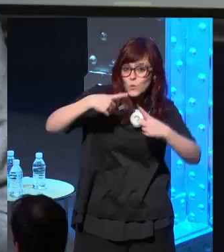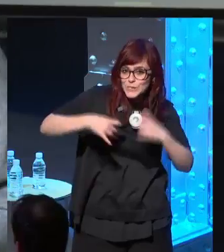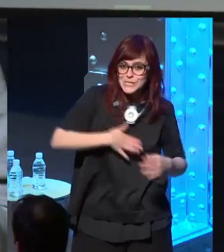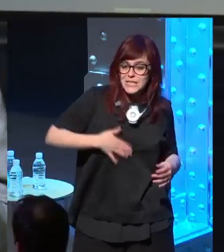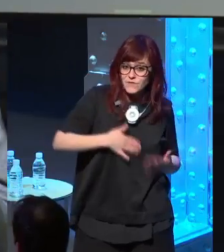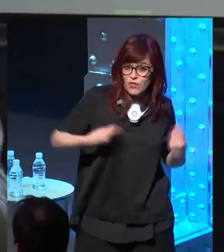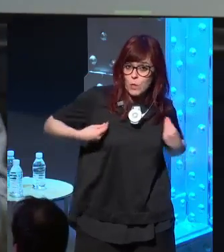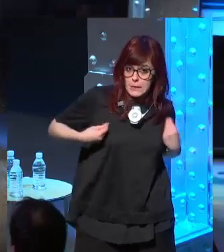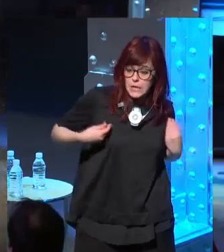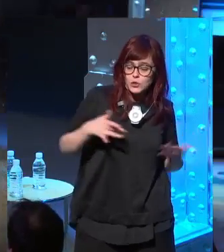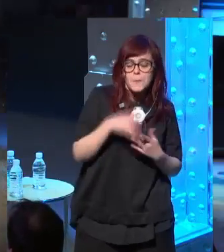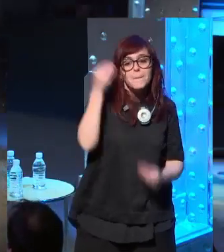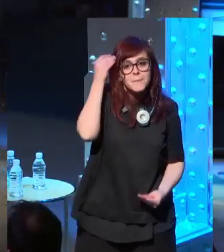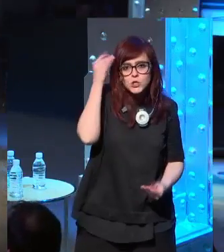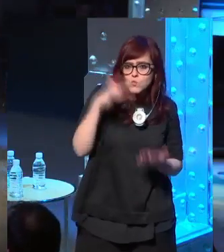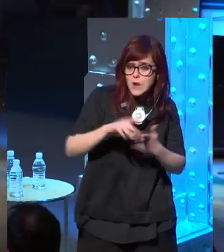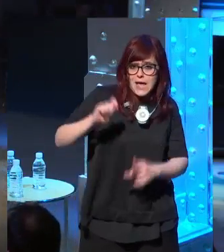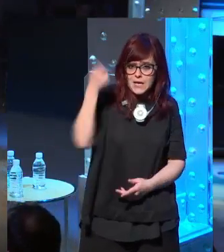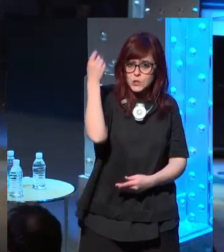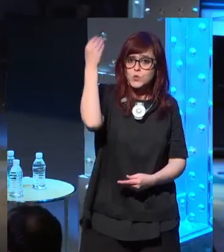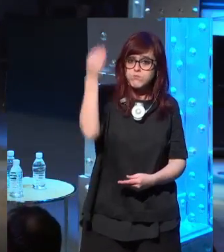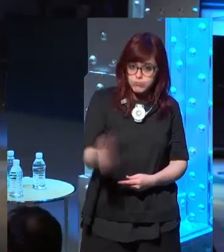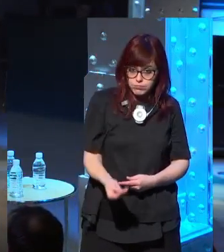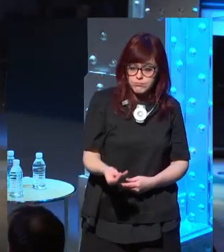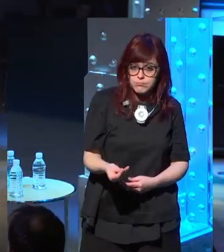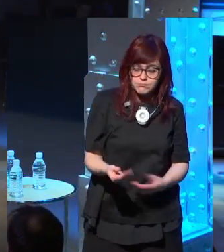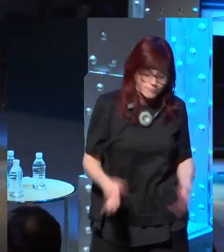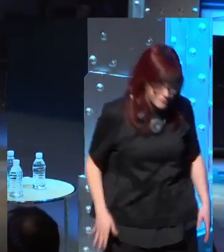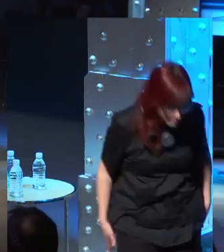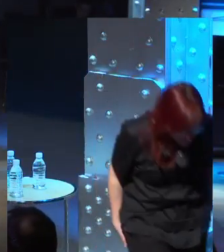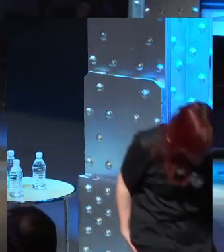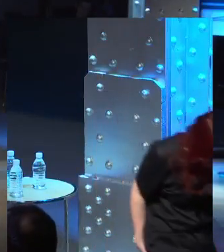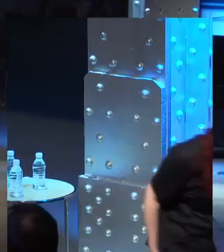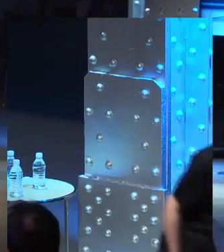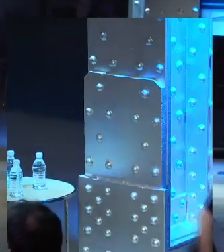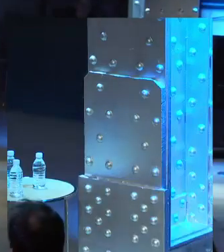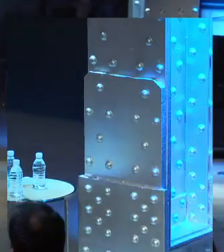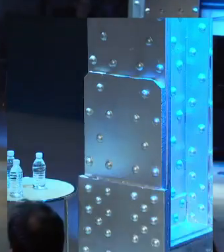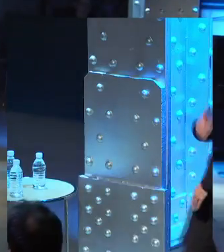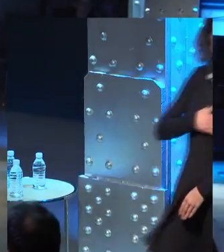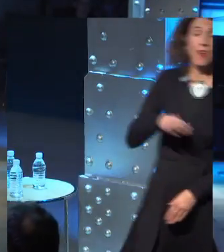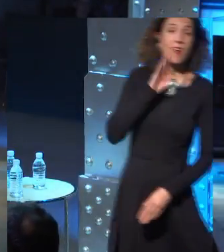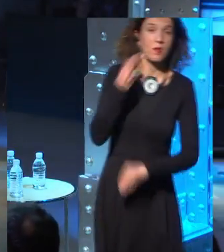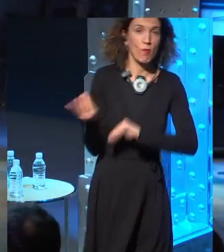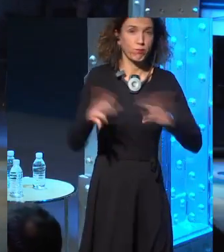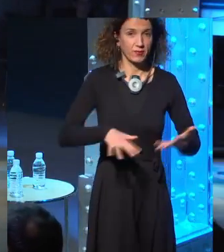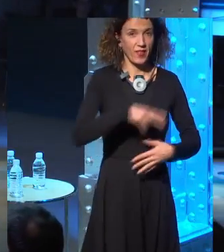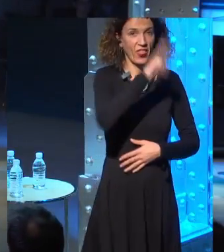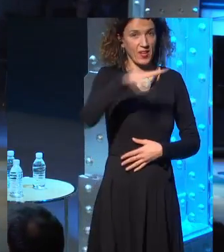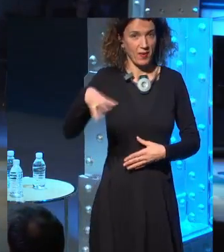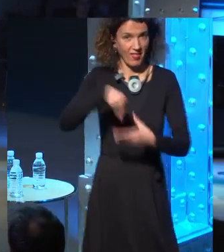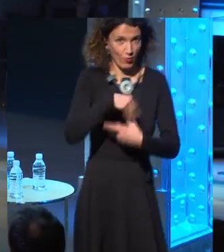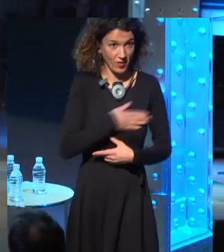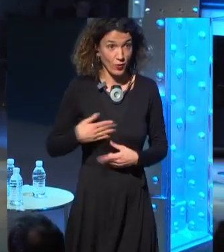tremendous accomplishment. I would wish something like that in Denmark as well. Those were the